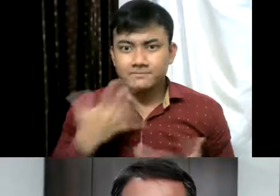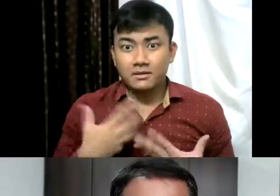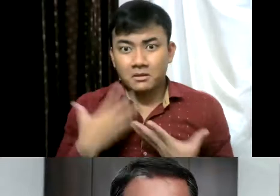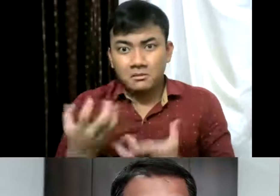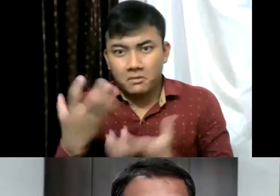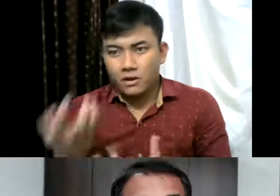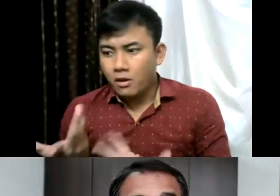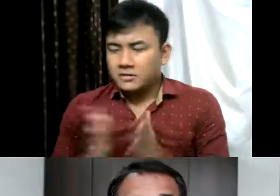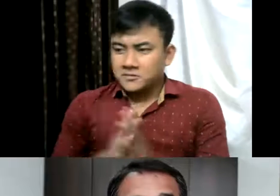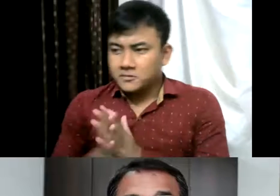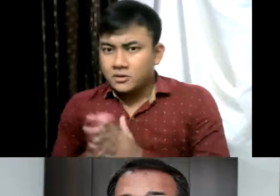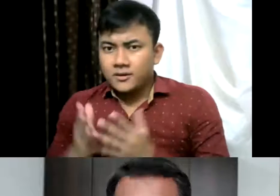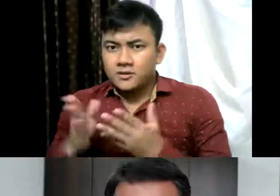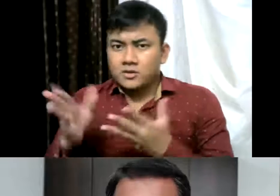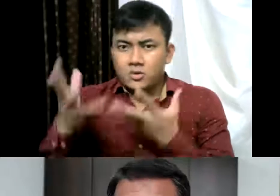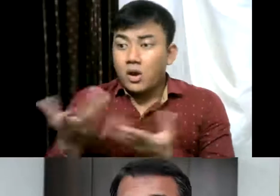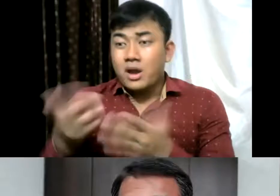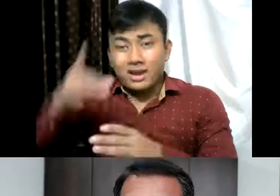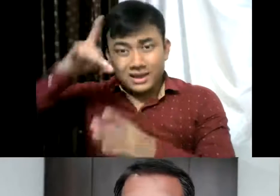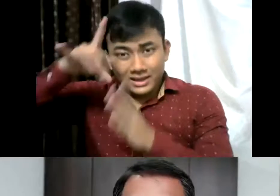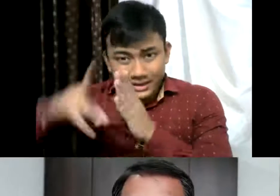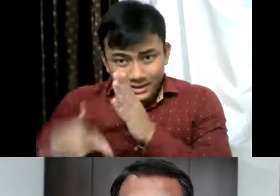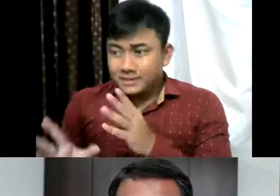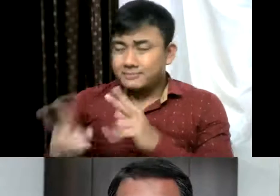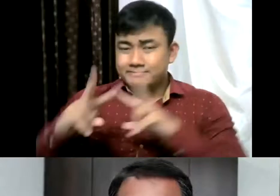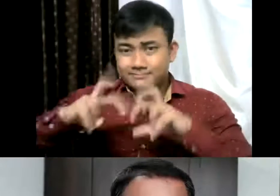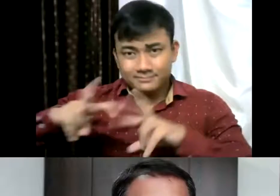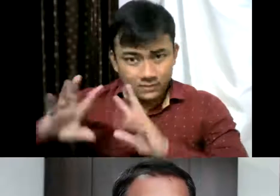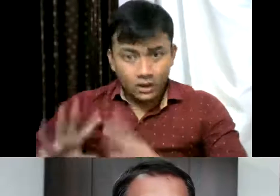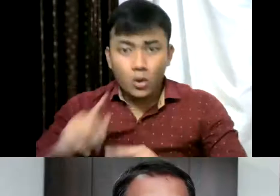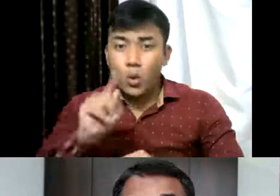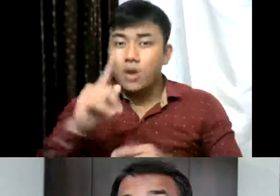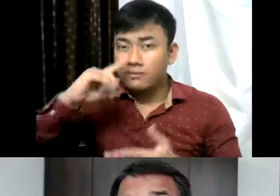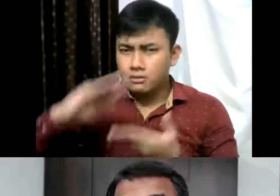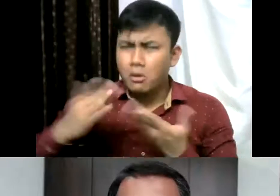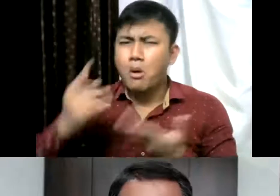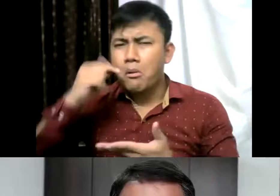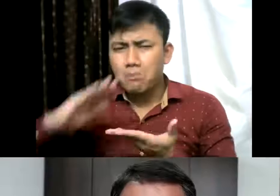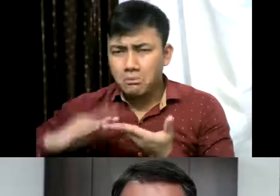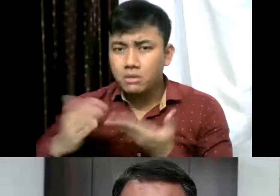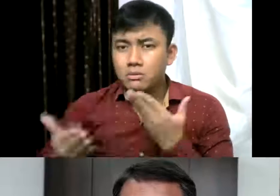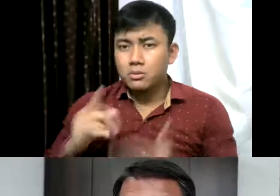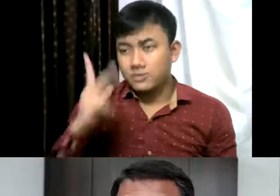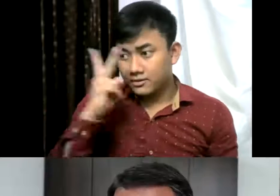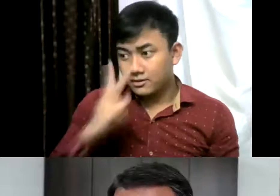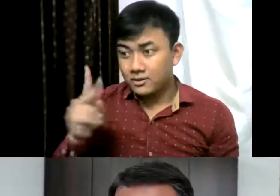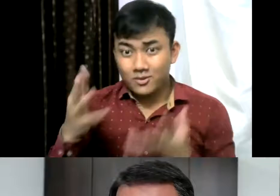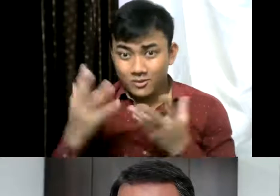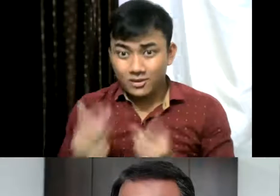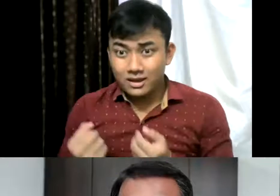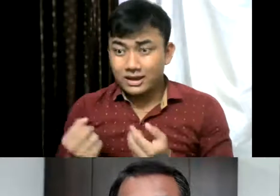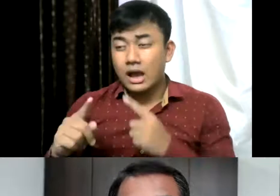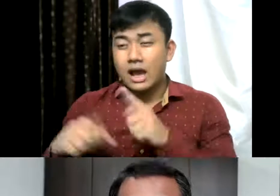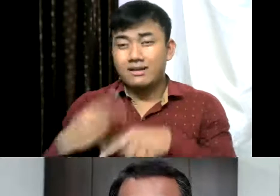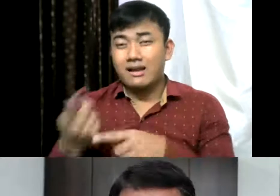of desire or moments of exploration are going to happen with your partners. And those moments, so to say, have been stolen from